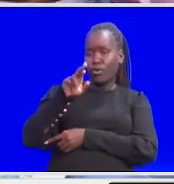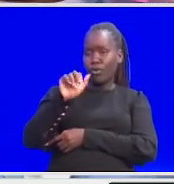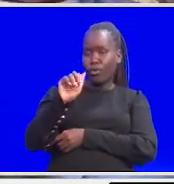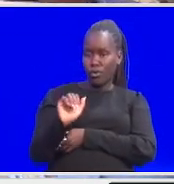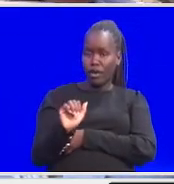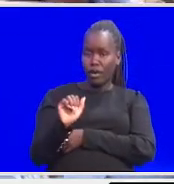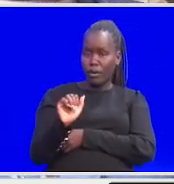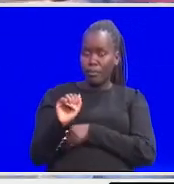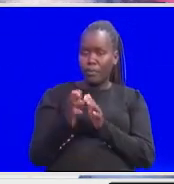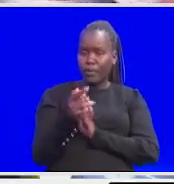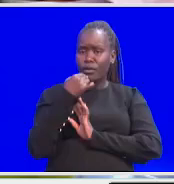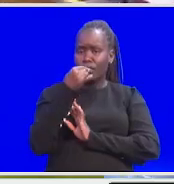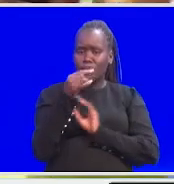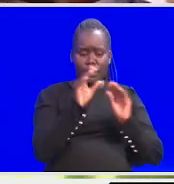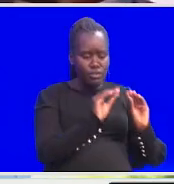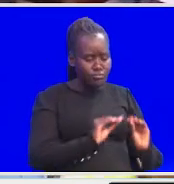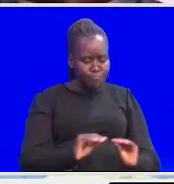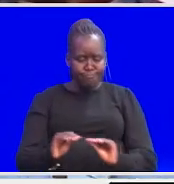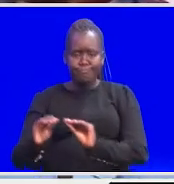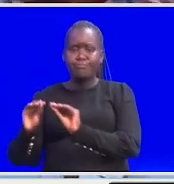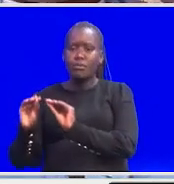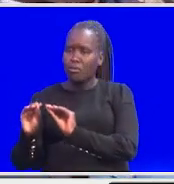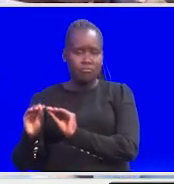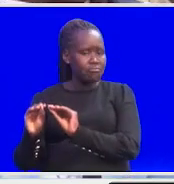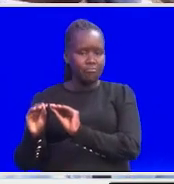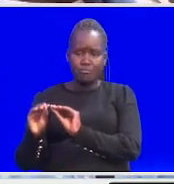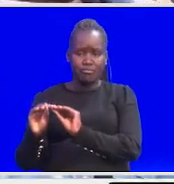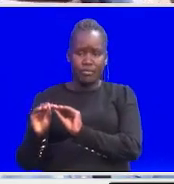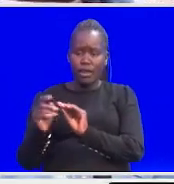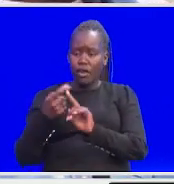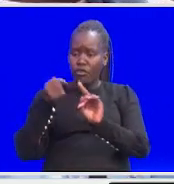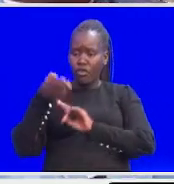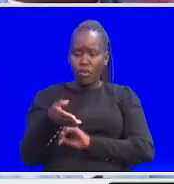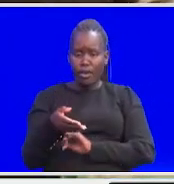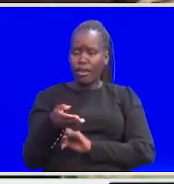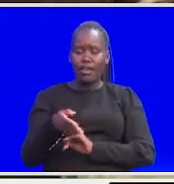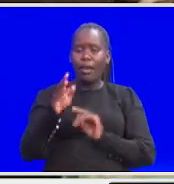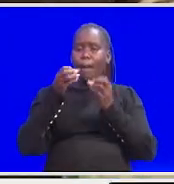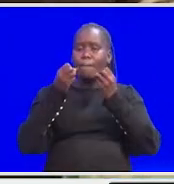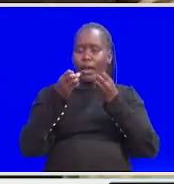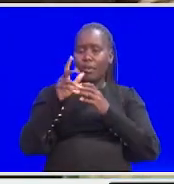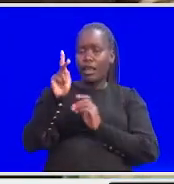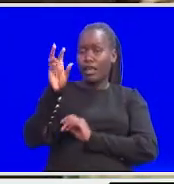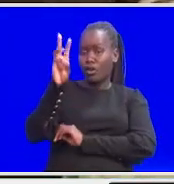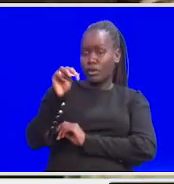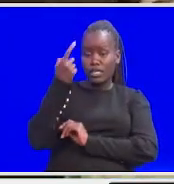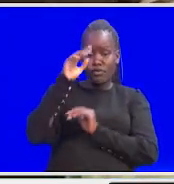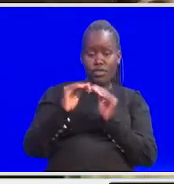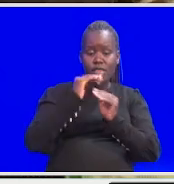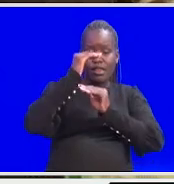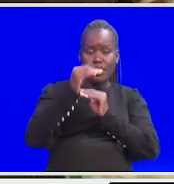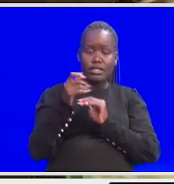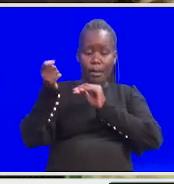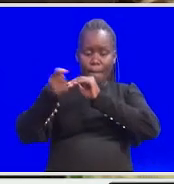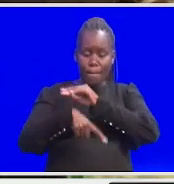Hatufai kusemekana ati tuende kule Kangundo Market. Kangundo Market kutoka hapa ni kilomita mingi. So for the next